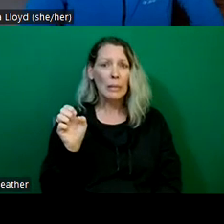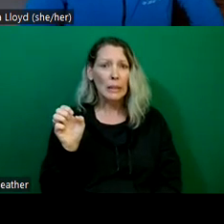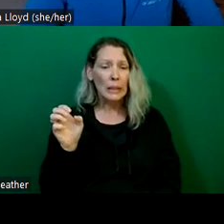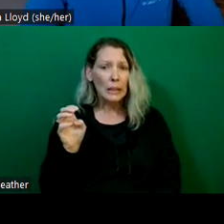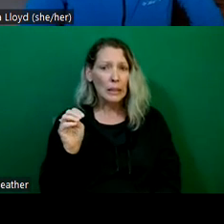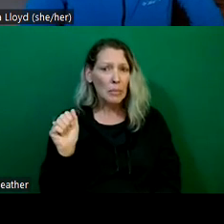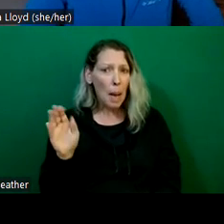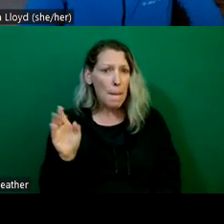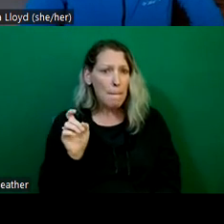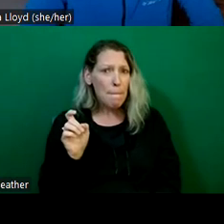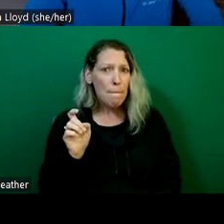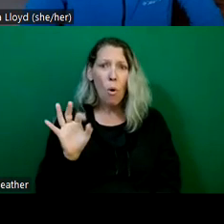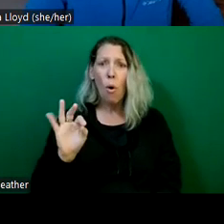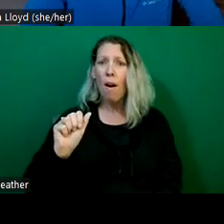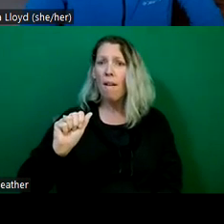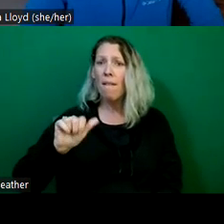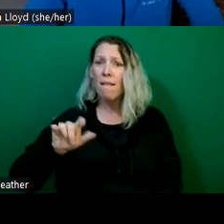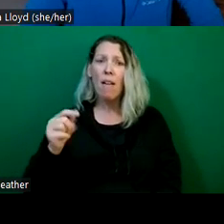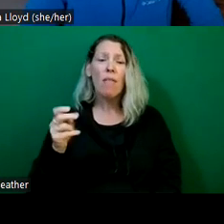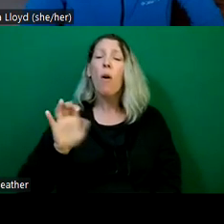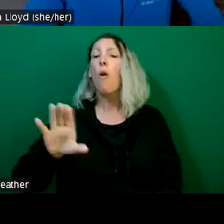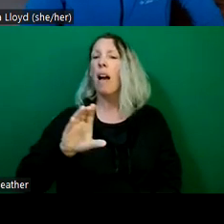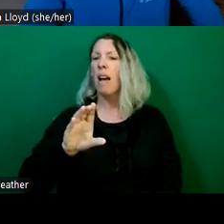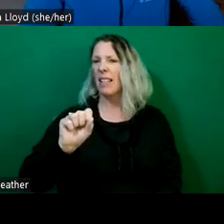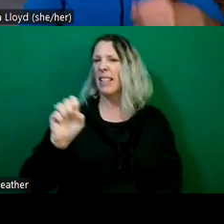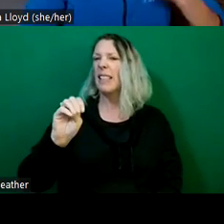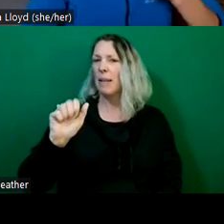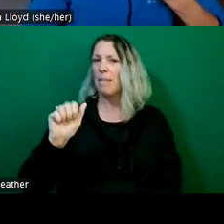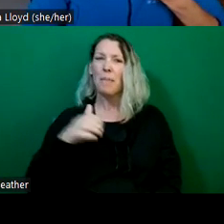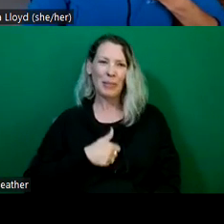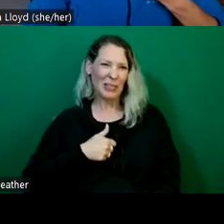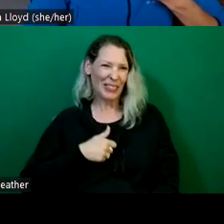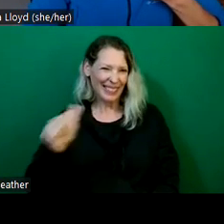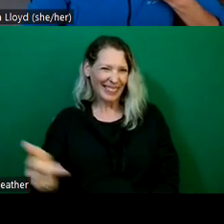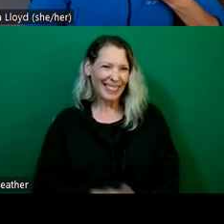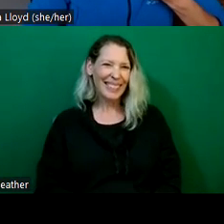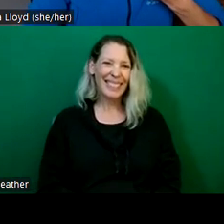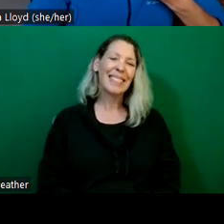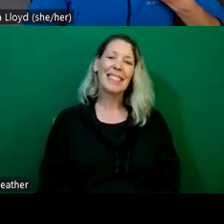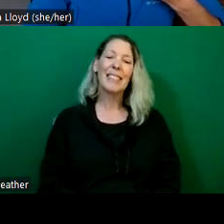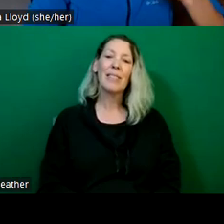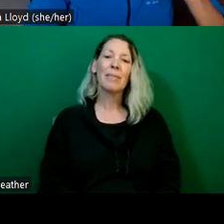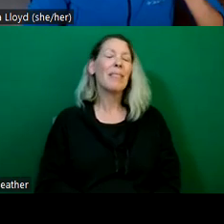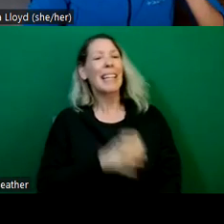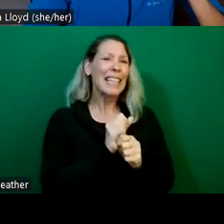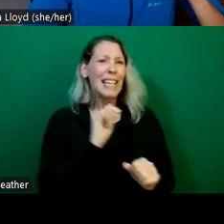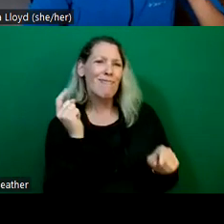And Faith also hasn't gone, but I'll pass it off to CMOP, Commissioner CMOP. Apologize. And Get it right.